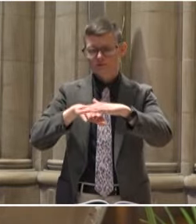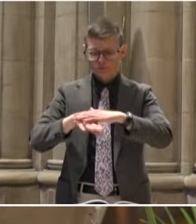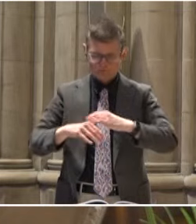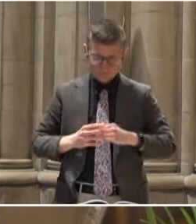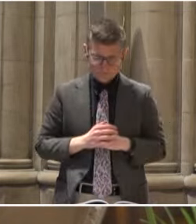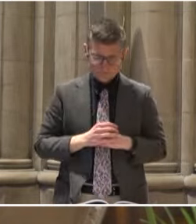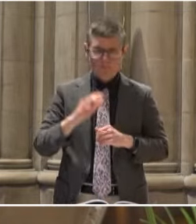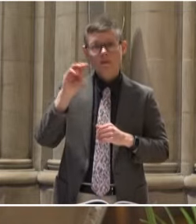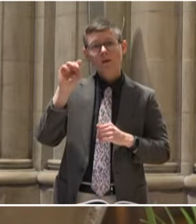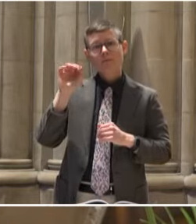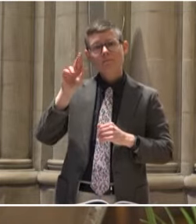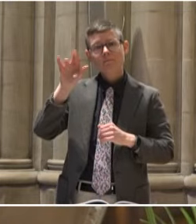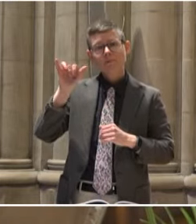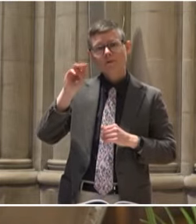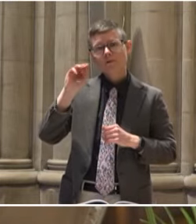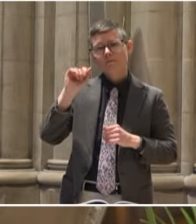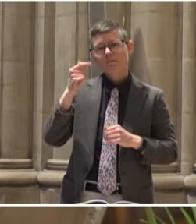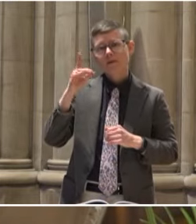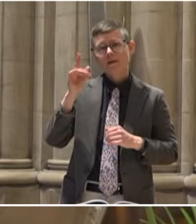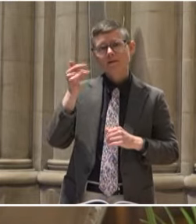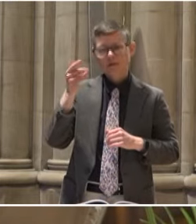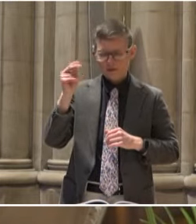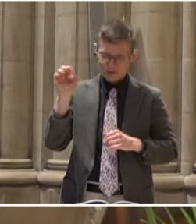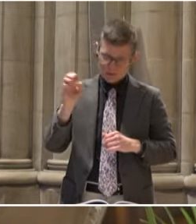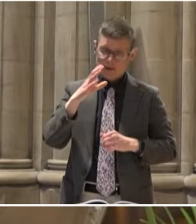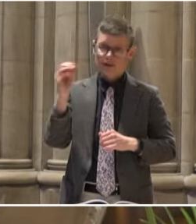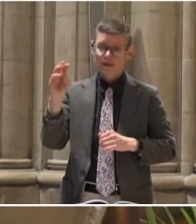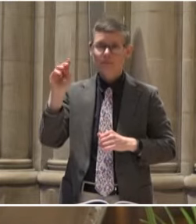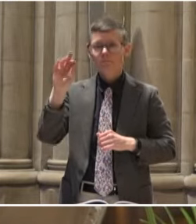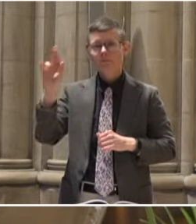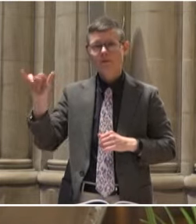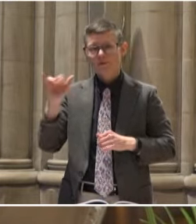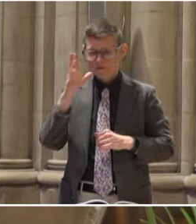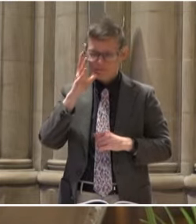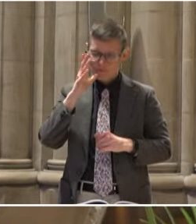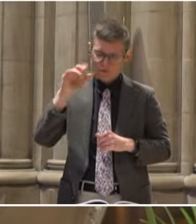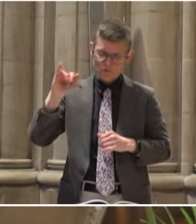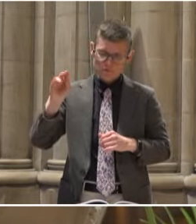Mary Magdalene and Mary, the mother of Joseph,